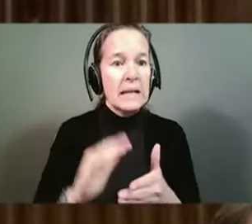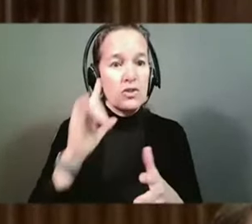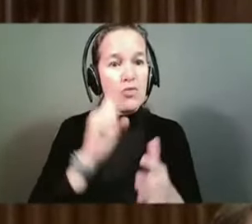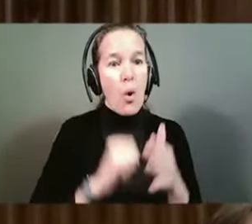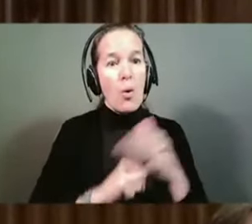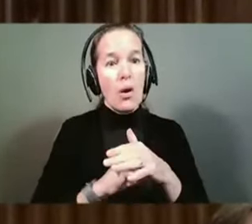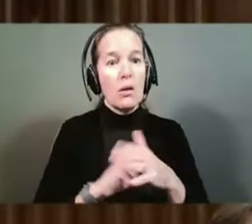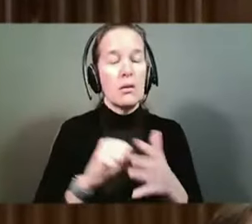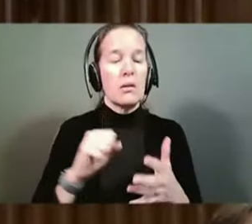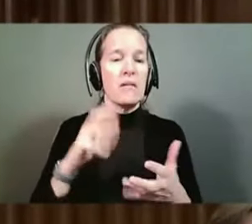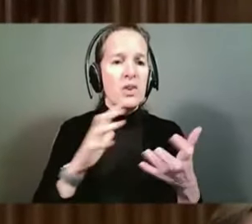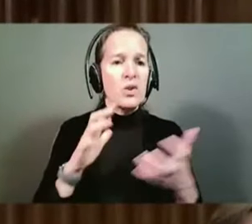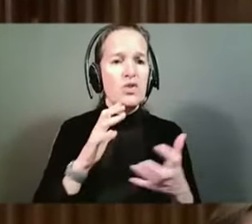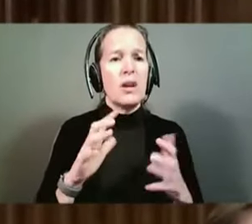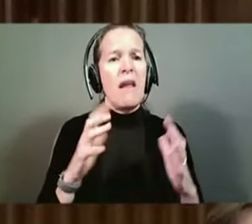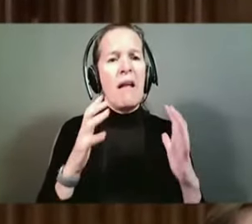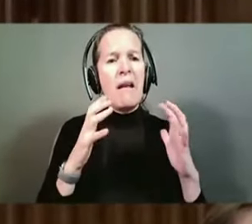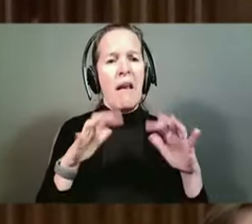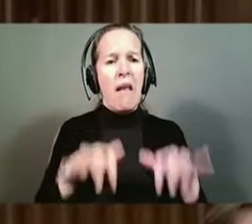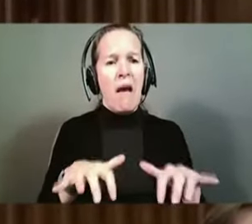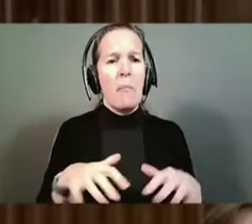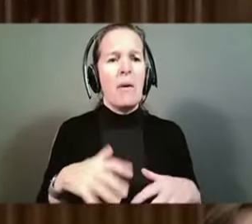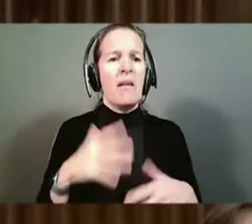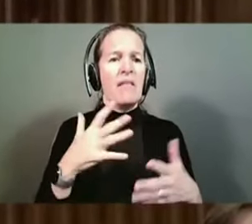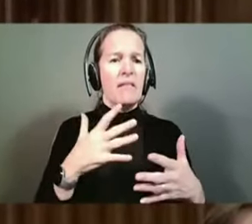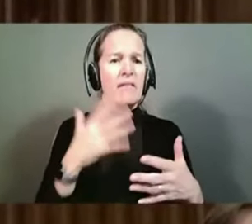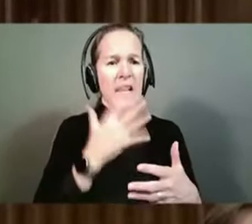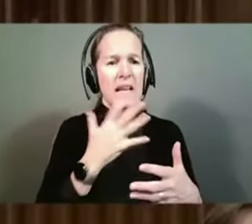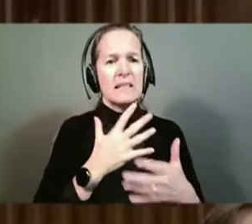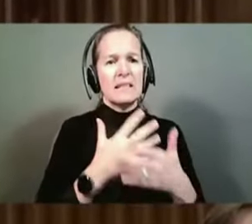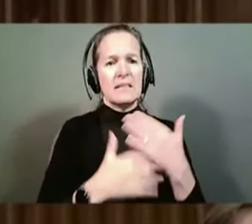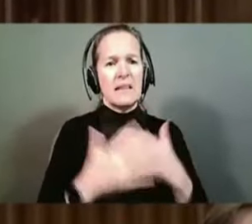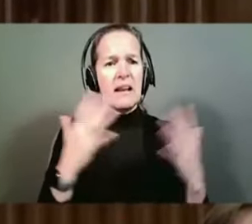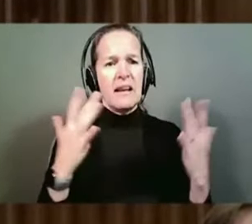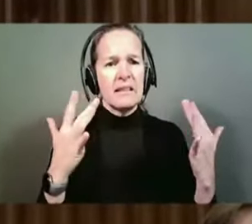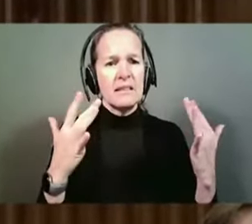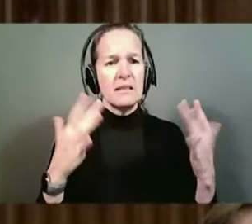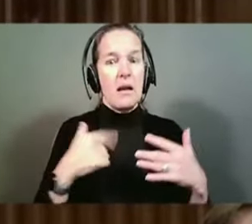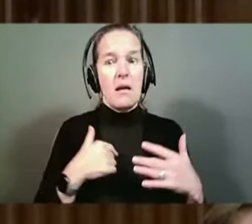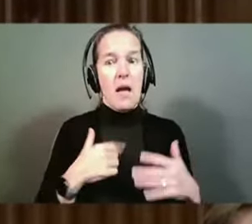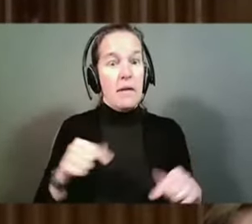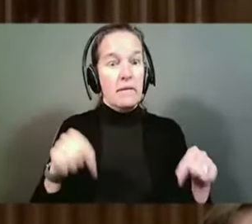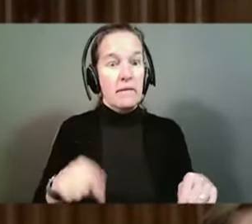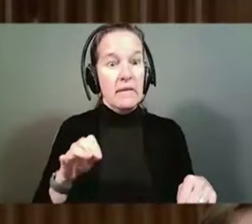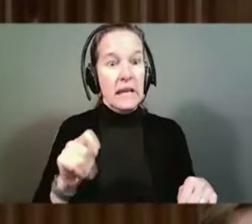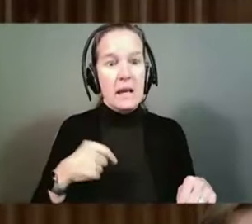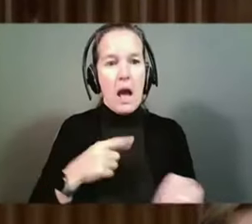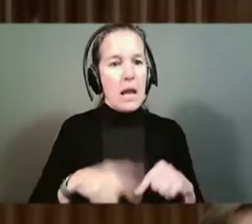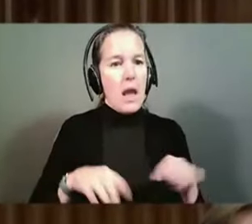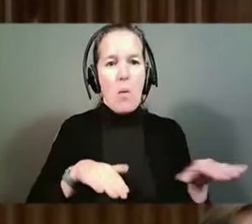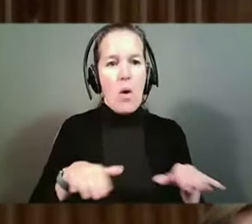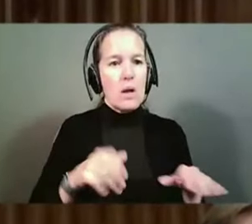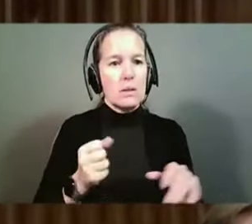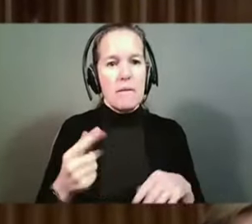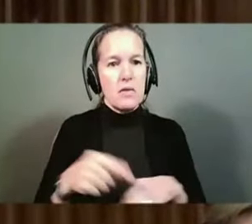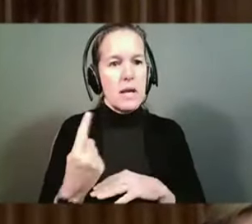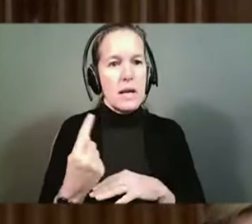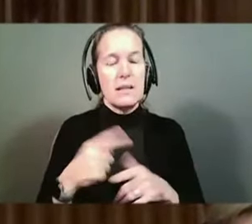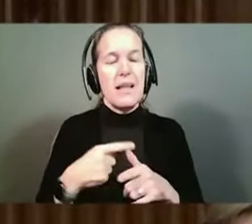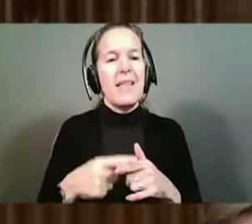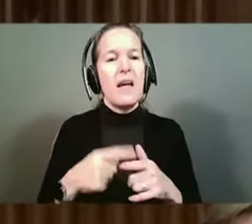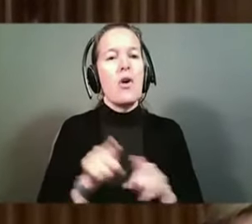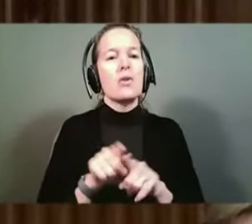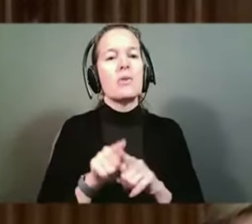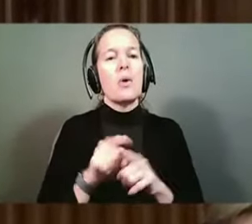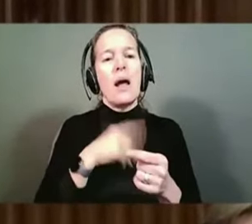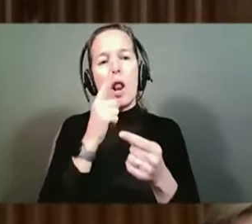and numbness in my face, hands, and legs that progressed to an inability to walk for several days, and new onset allergic anaphylaxis